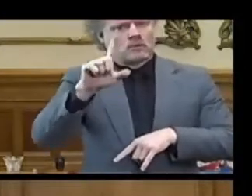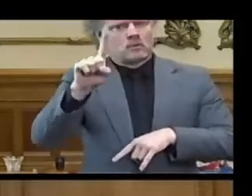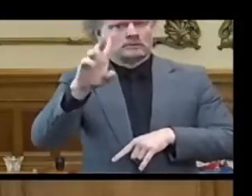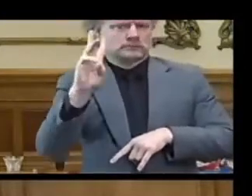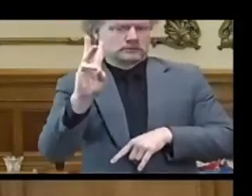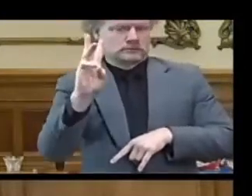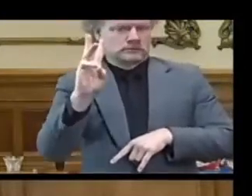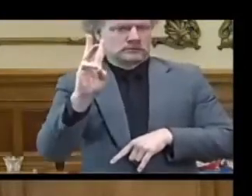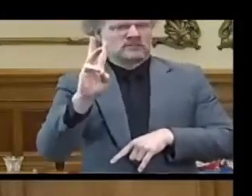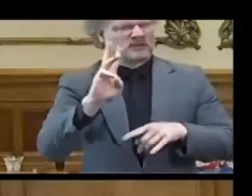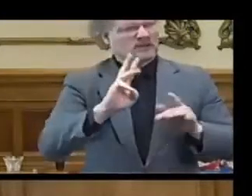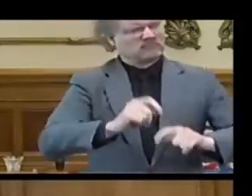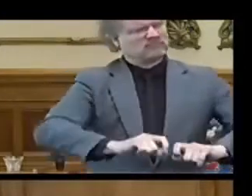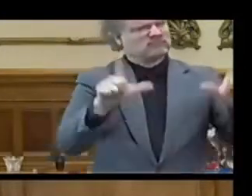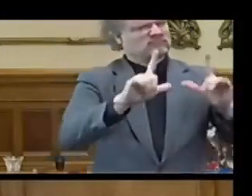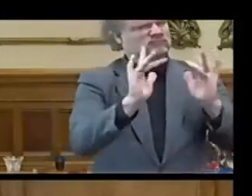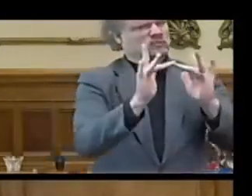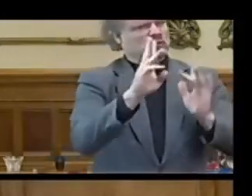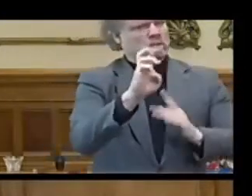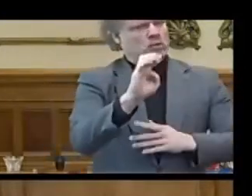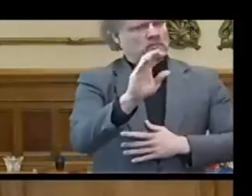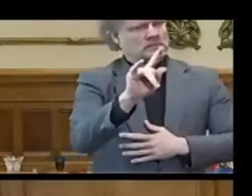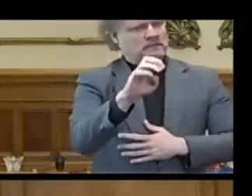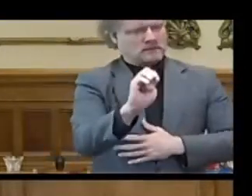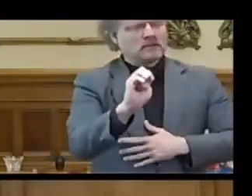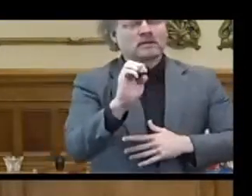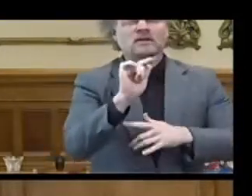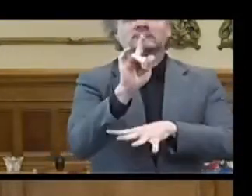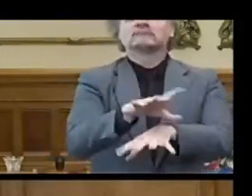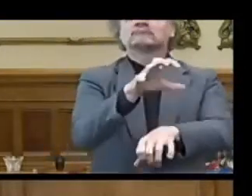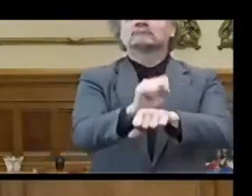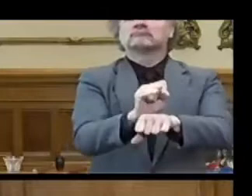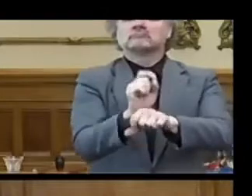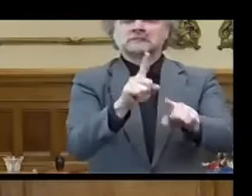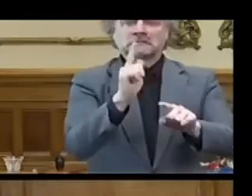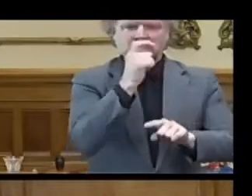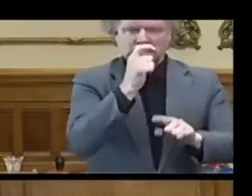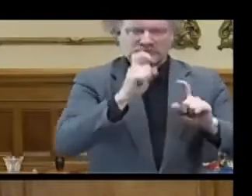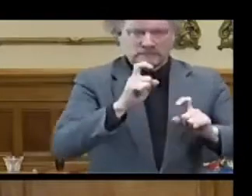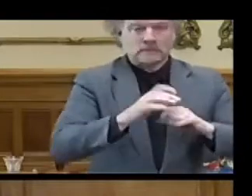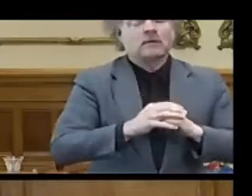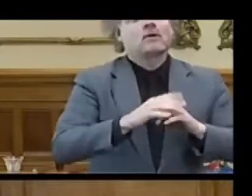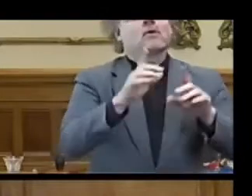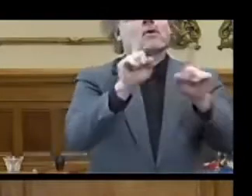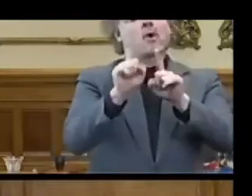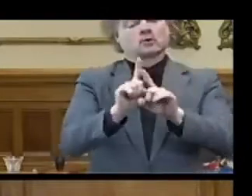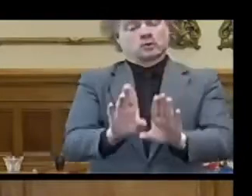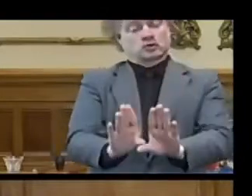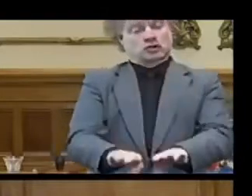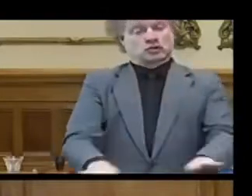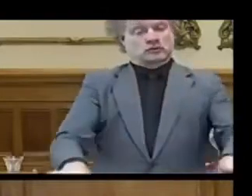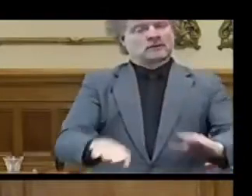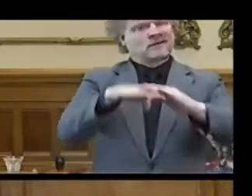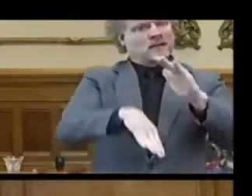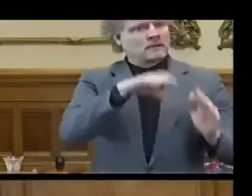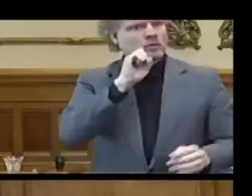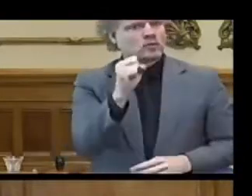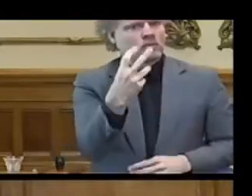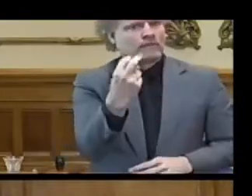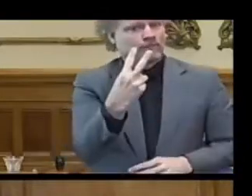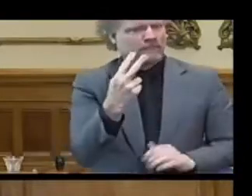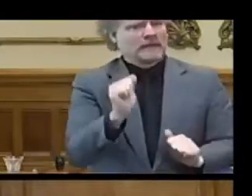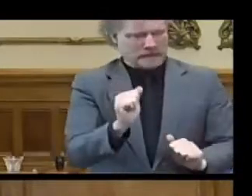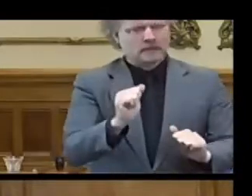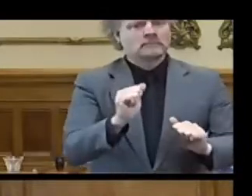888-634-1116, and that's on our website, to schedule an appointment. We also are now able to test children under 12 at these